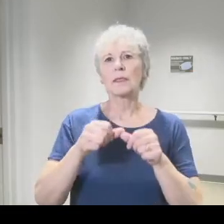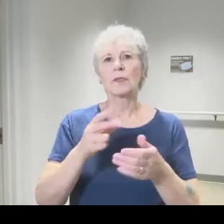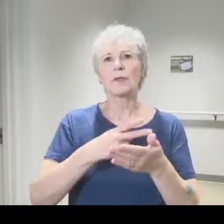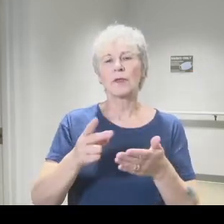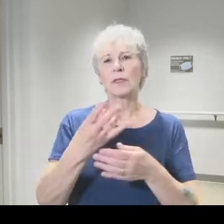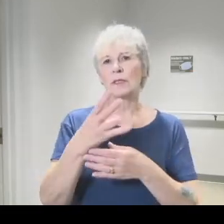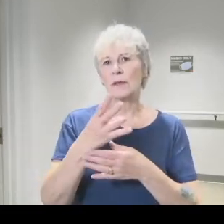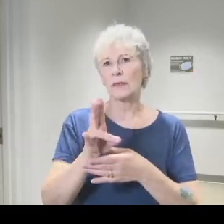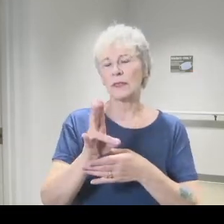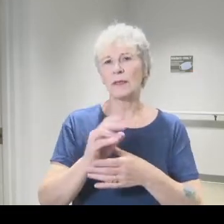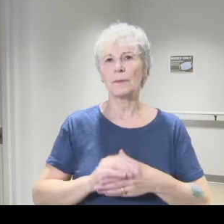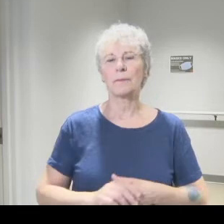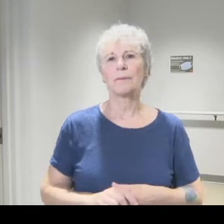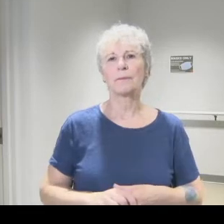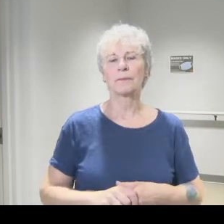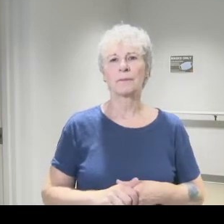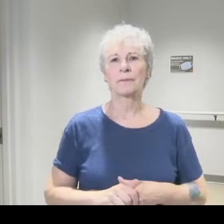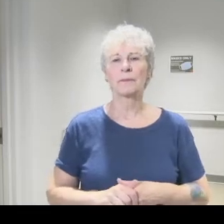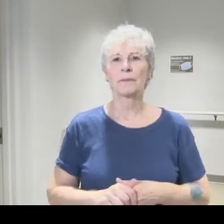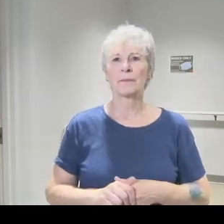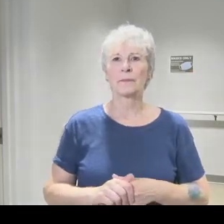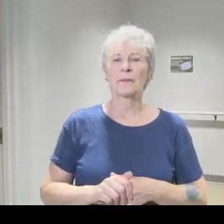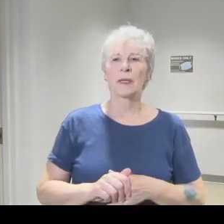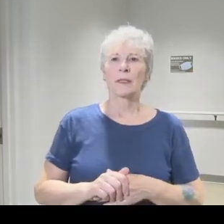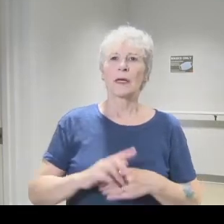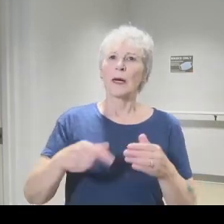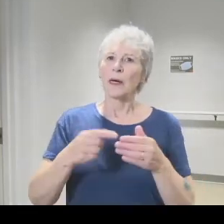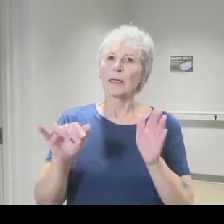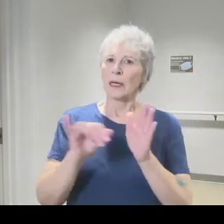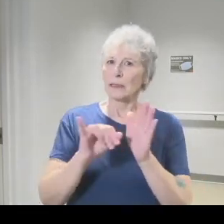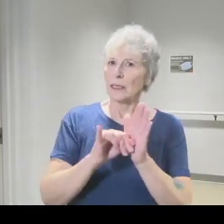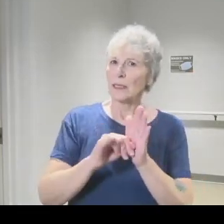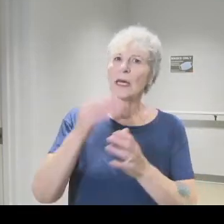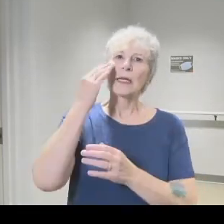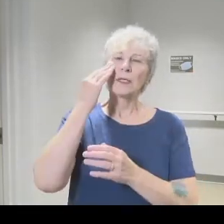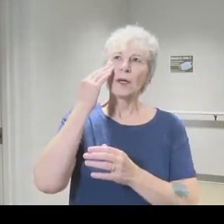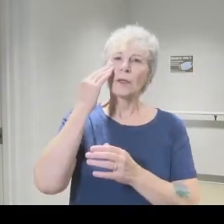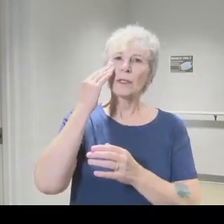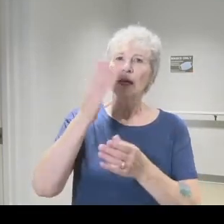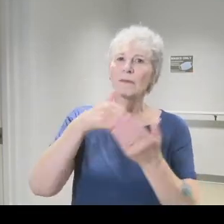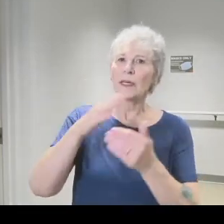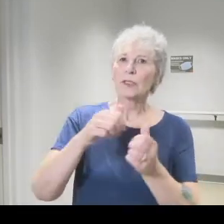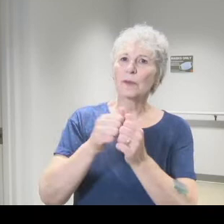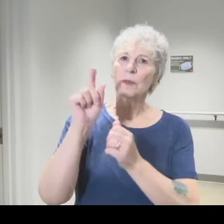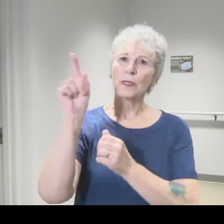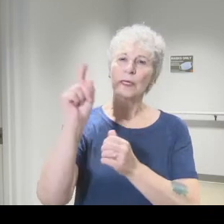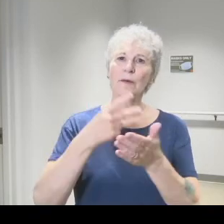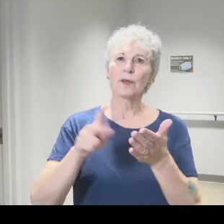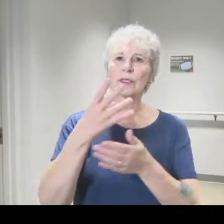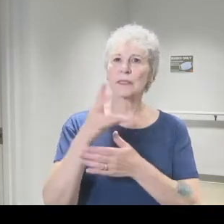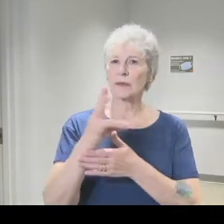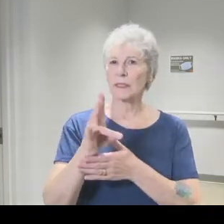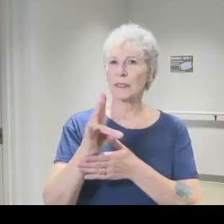17 and following. Of this identity in Christ and knowing Christ and fellowshiping with Christ. Verse 17, so